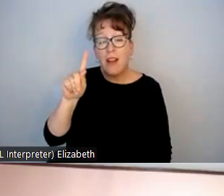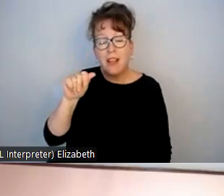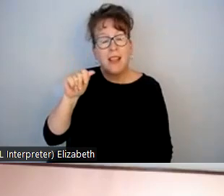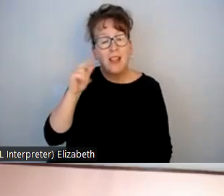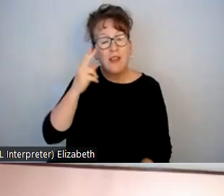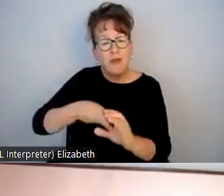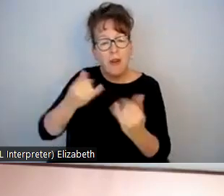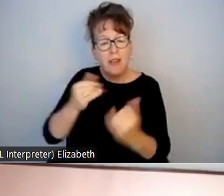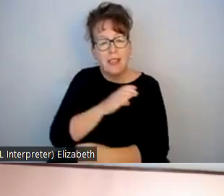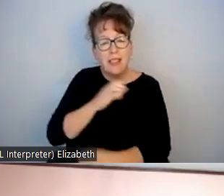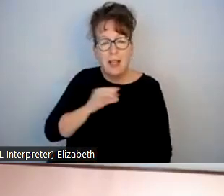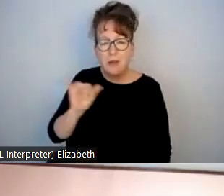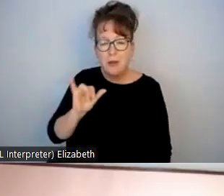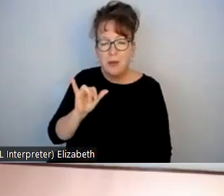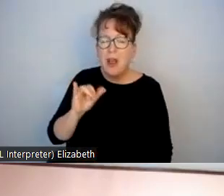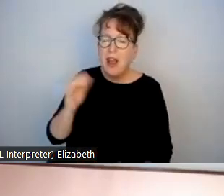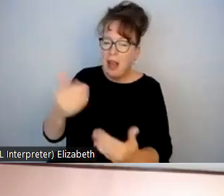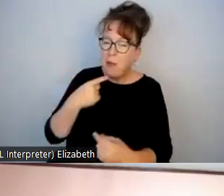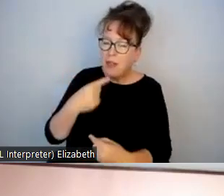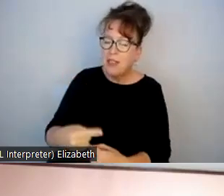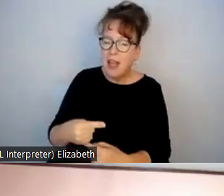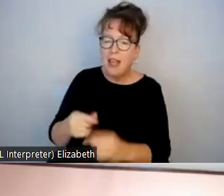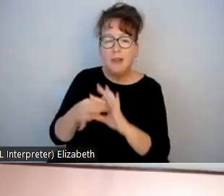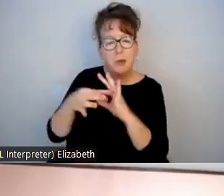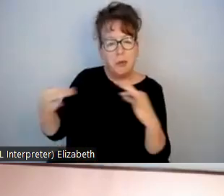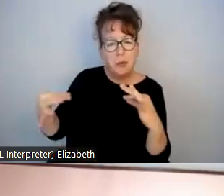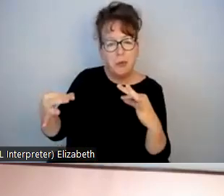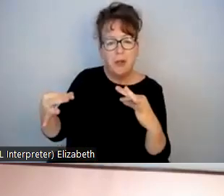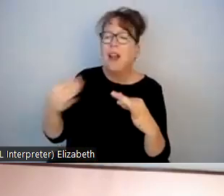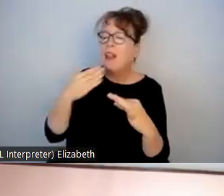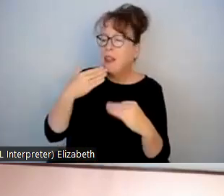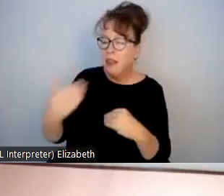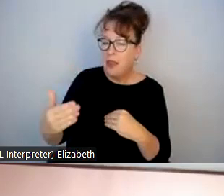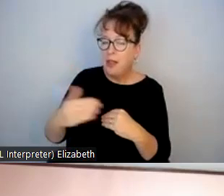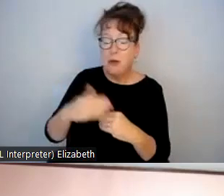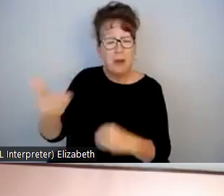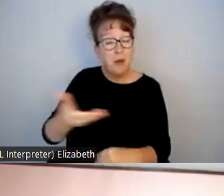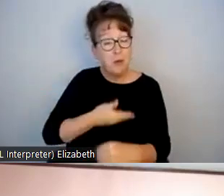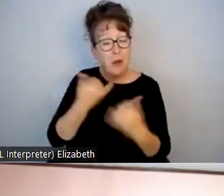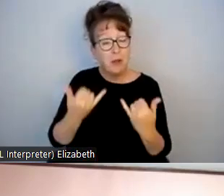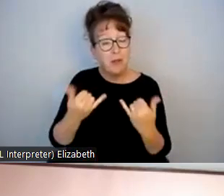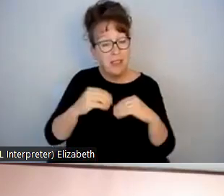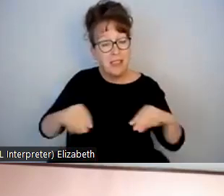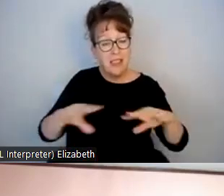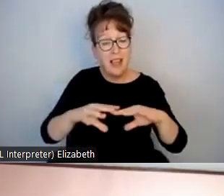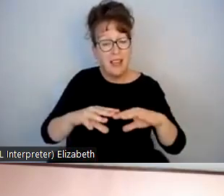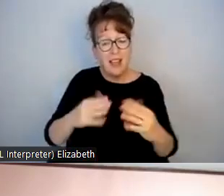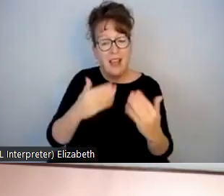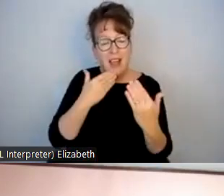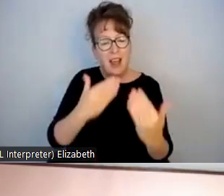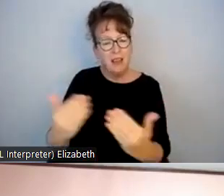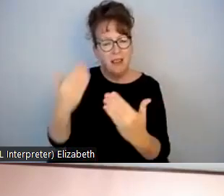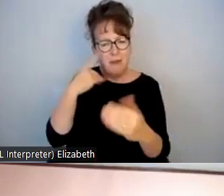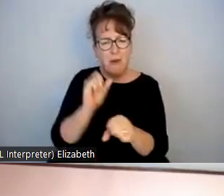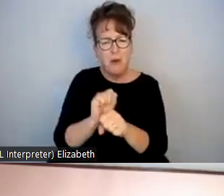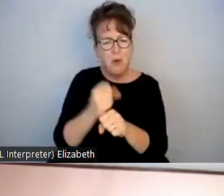well. And just wanted to say Kunipiamu, which is a formal way of saying thank you and welcome to these lands. And thank you for the work that you're doing on behalf